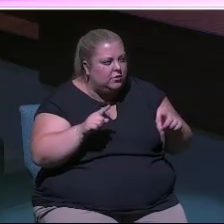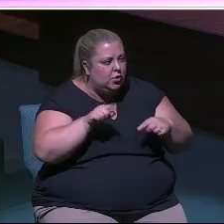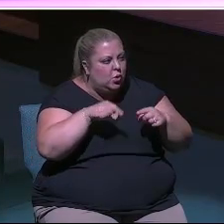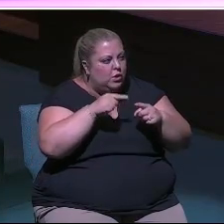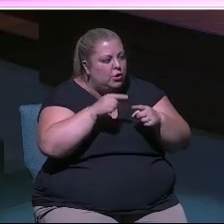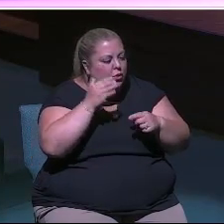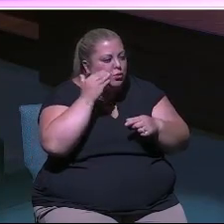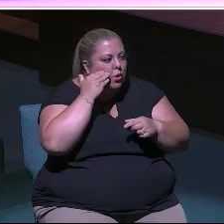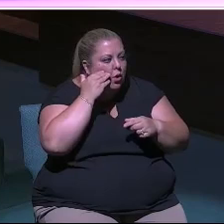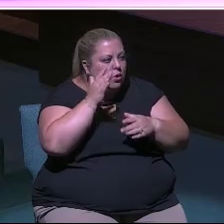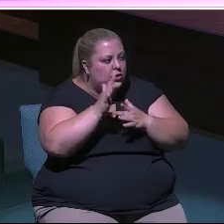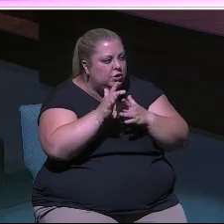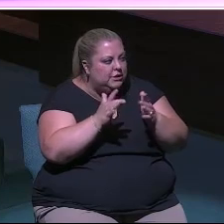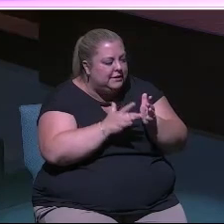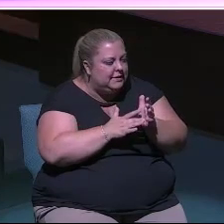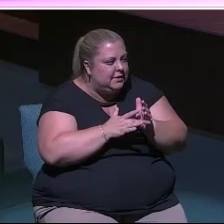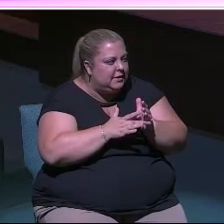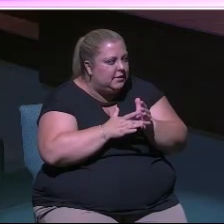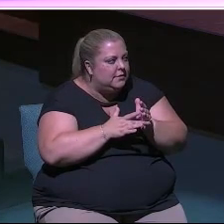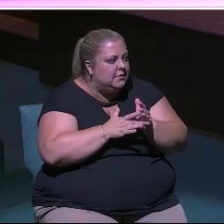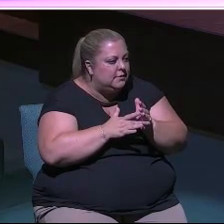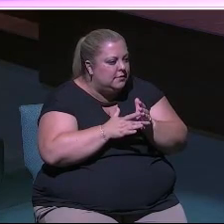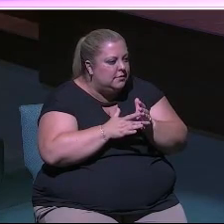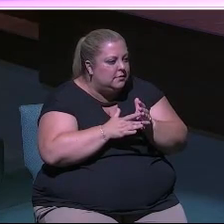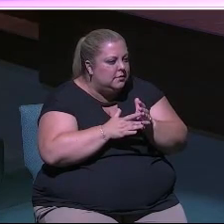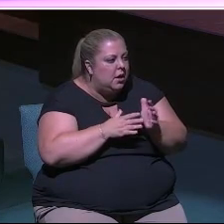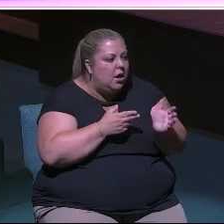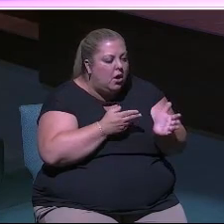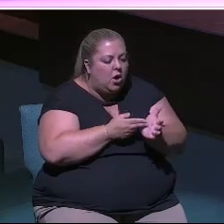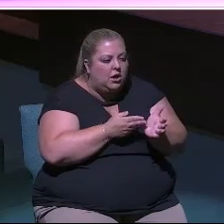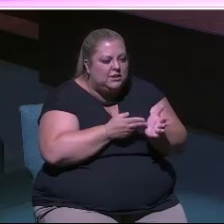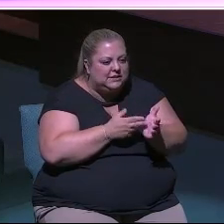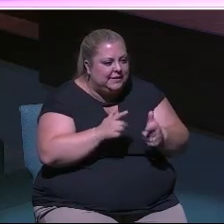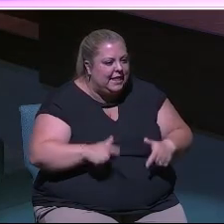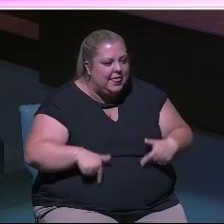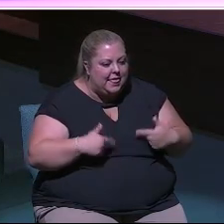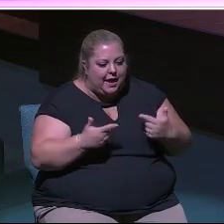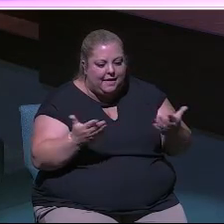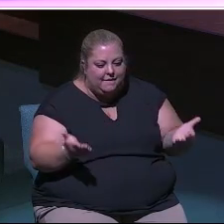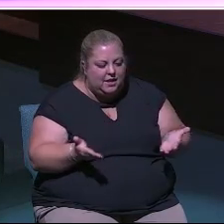Jesus, I mean, honestly, life here,